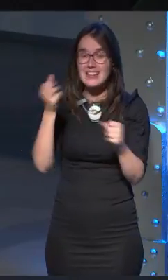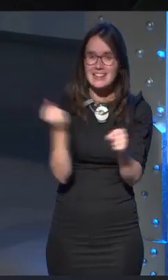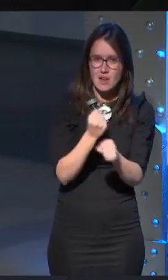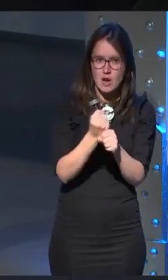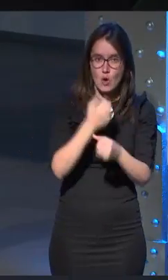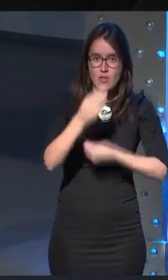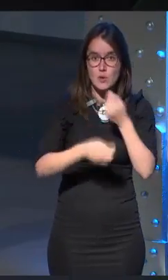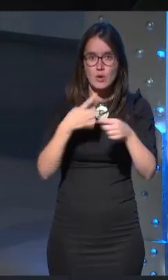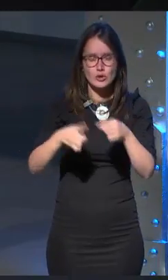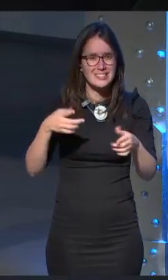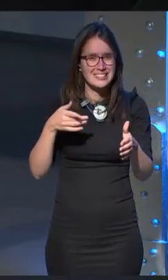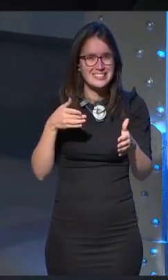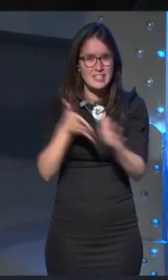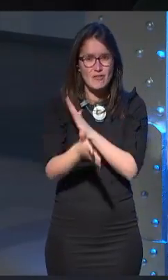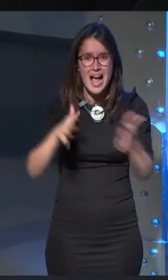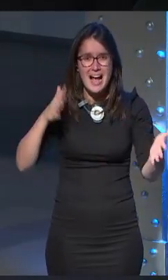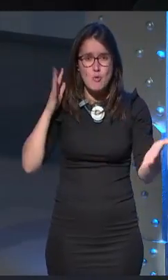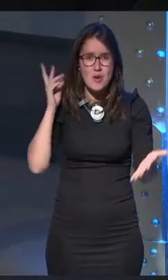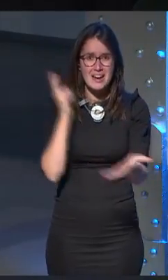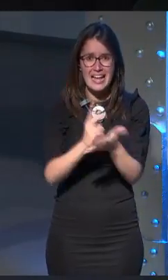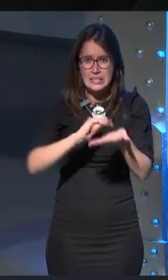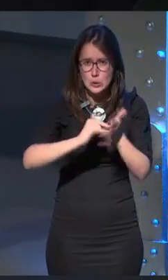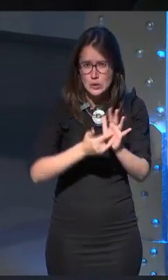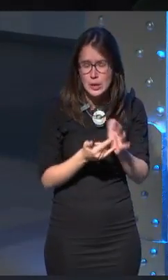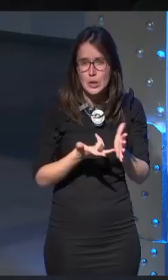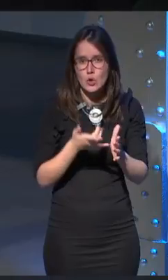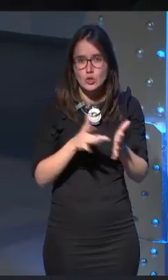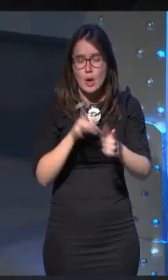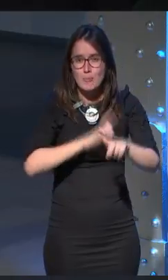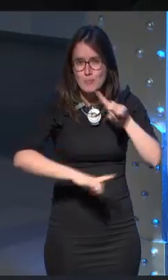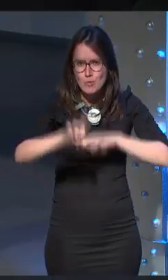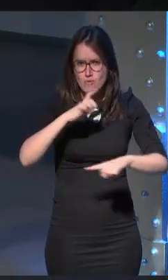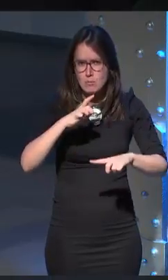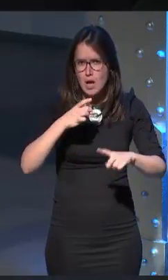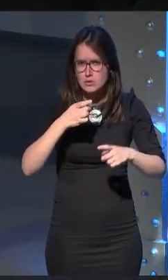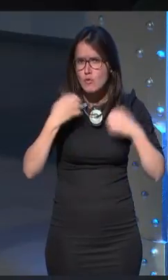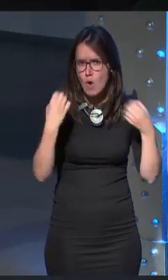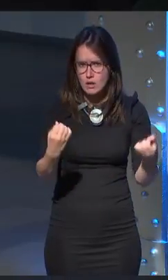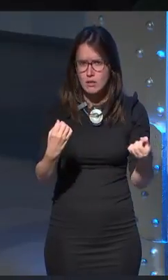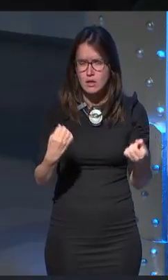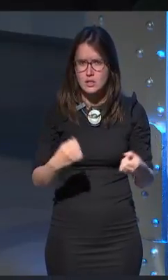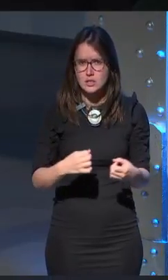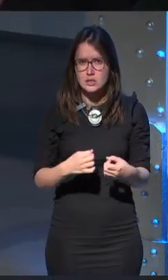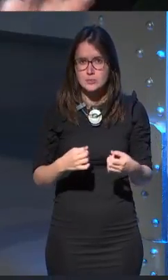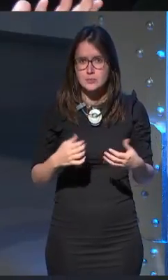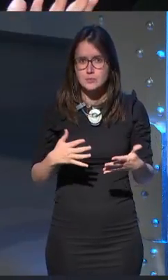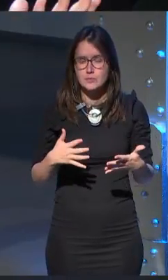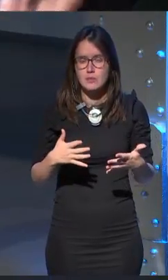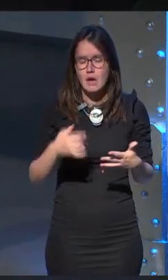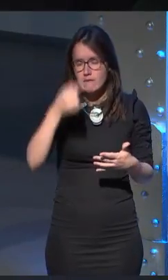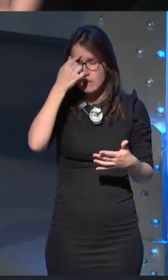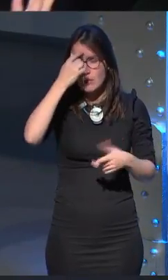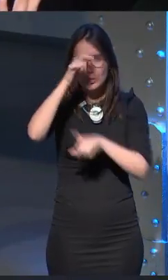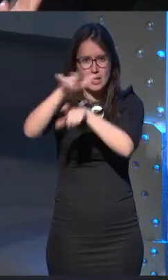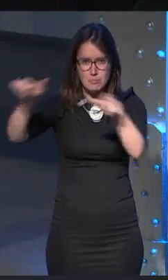challenging, that has serious complications if you mess it up. And I miss the people that I was up there with. So even though those